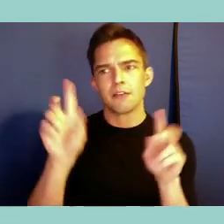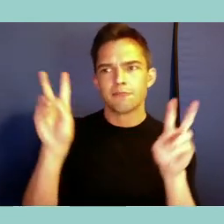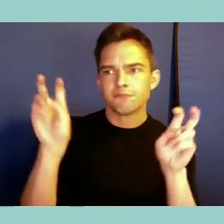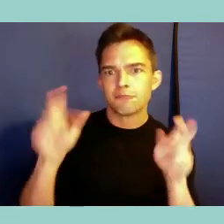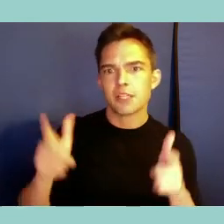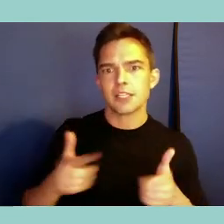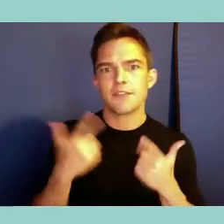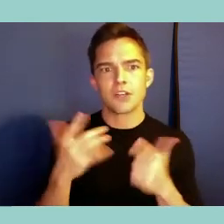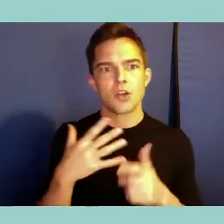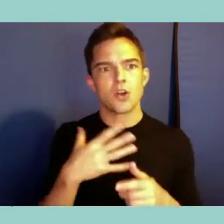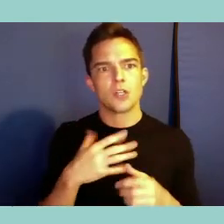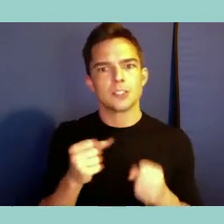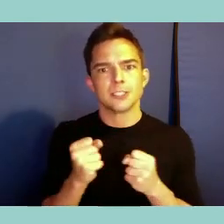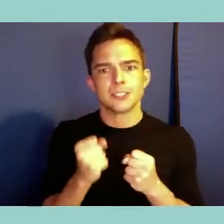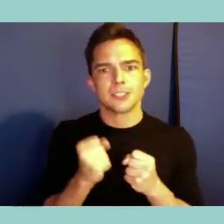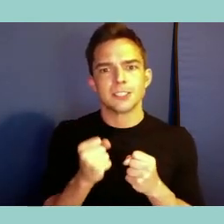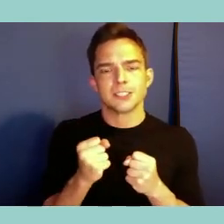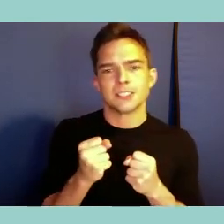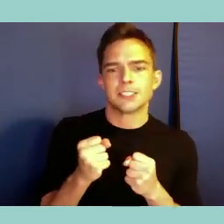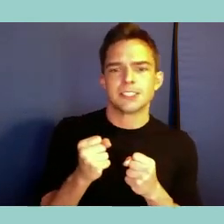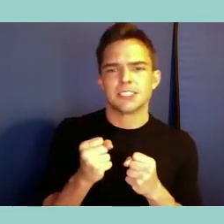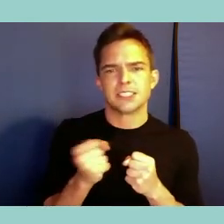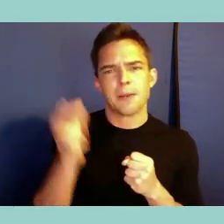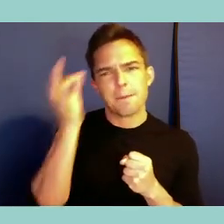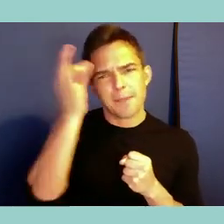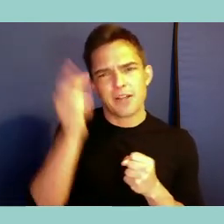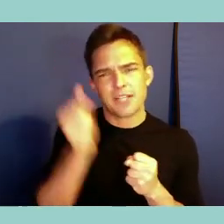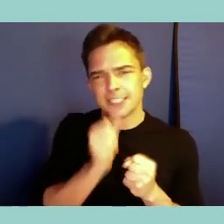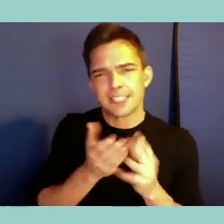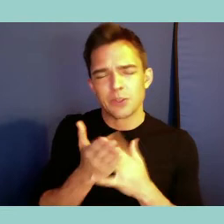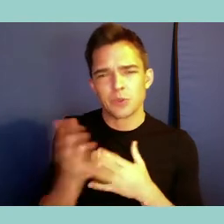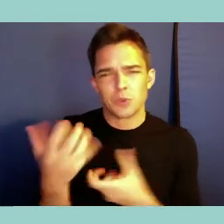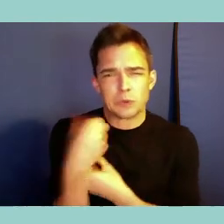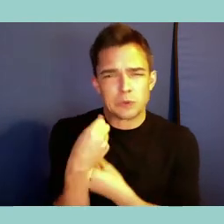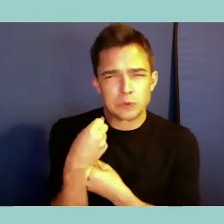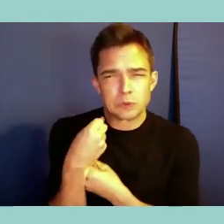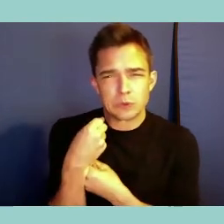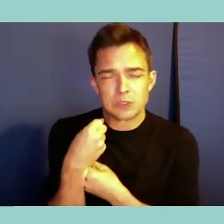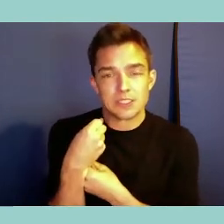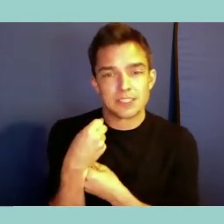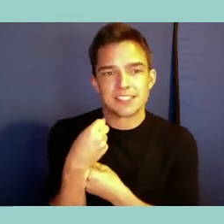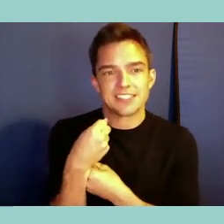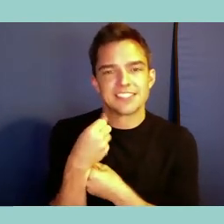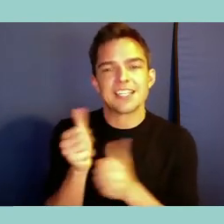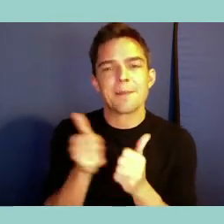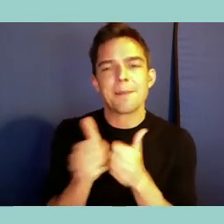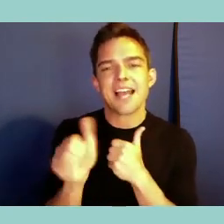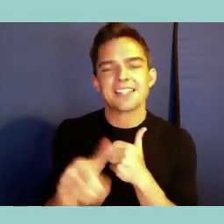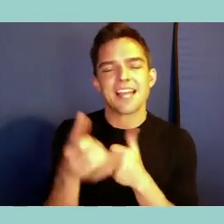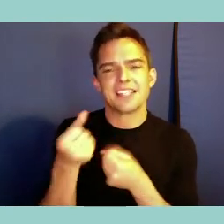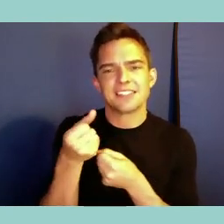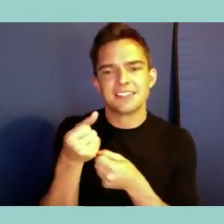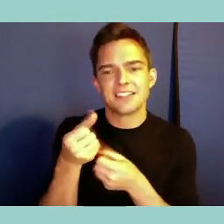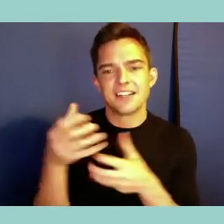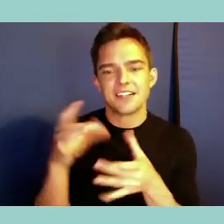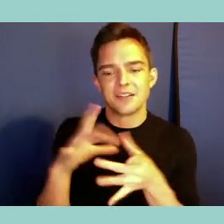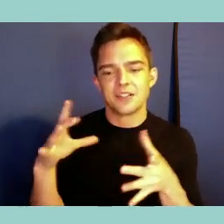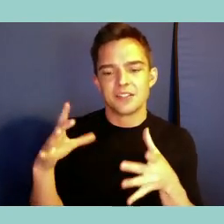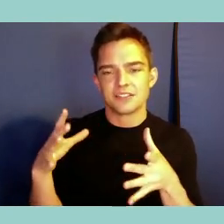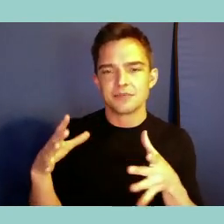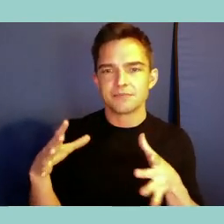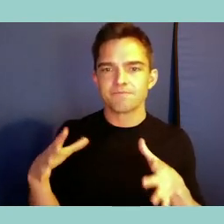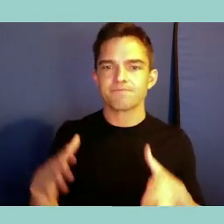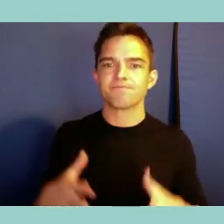where it's white knuckle, hold on, barely make it through, and move past that out into joy. He